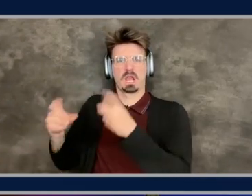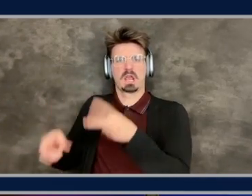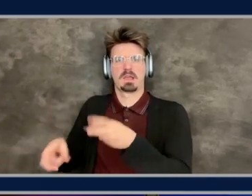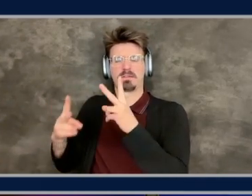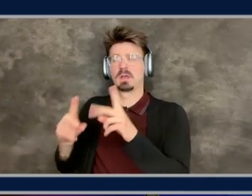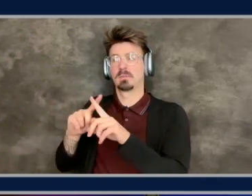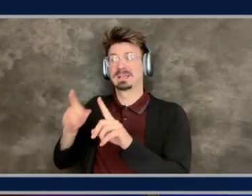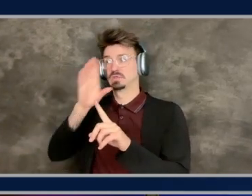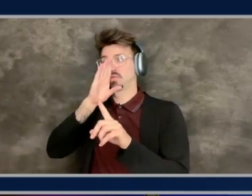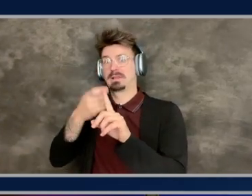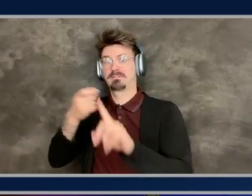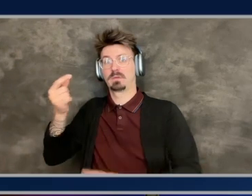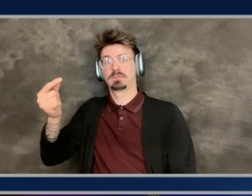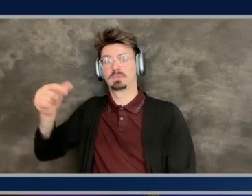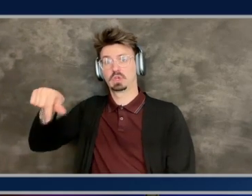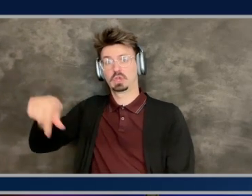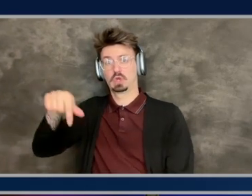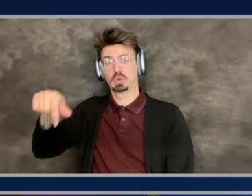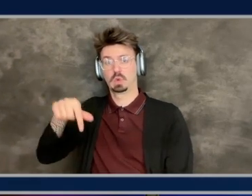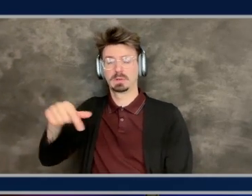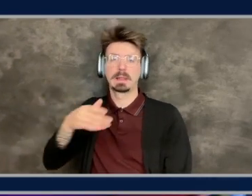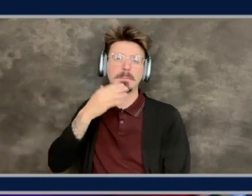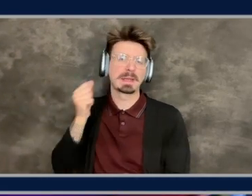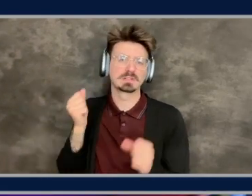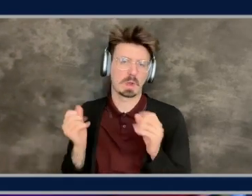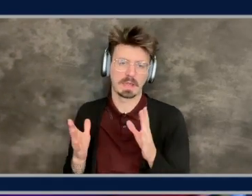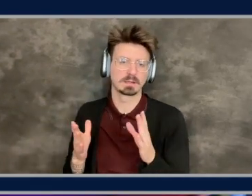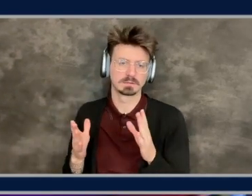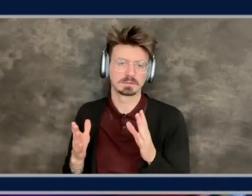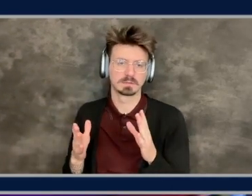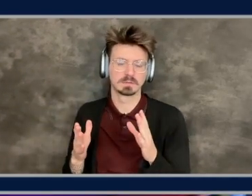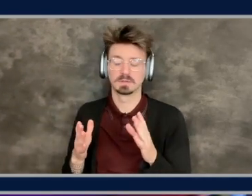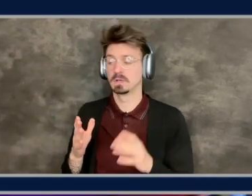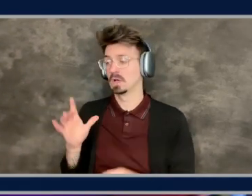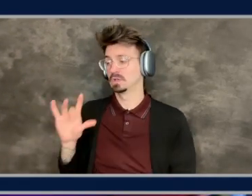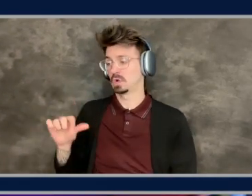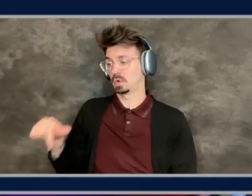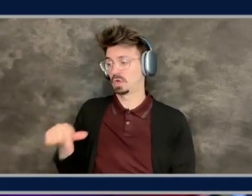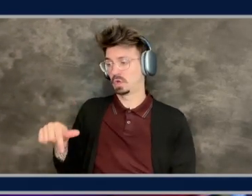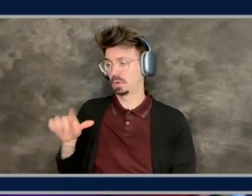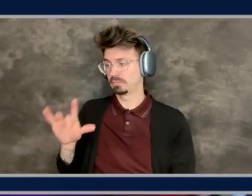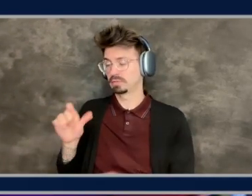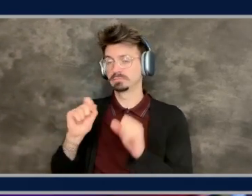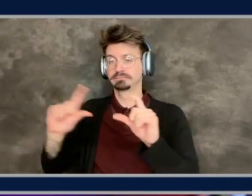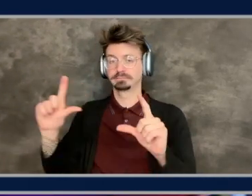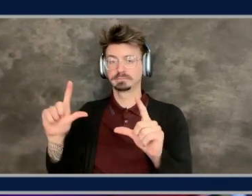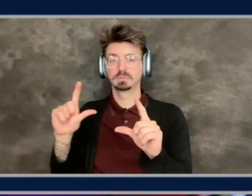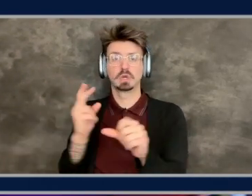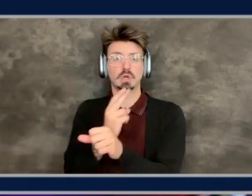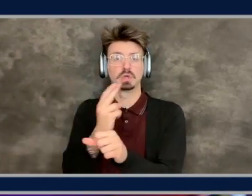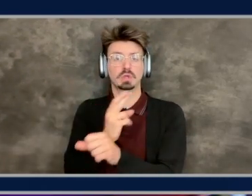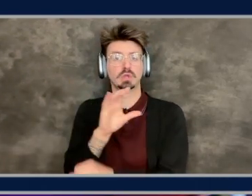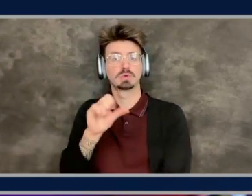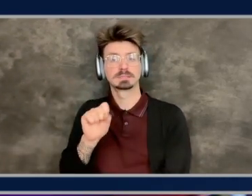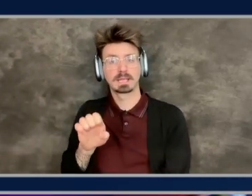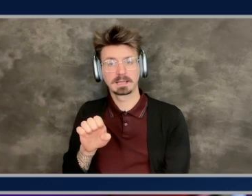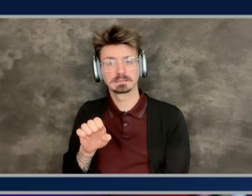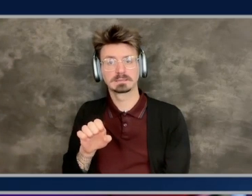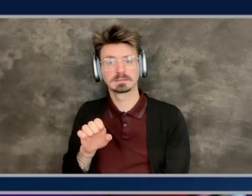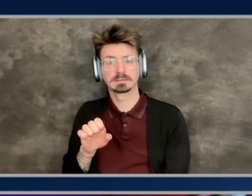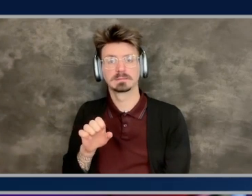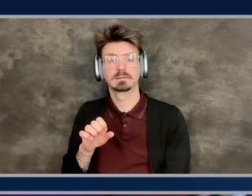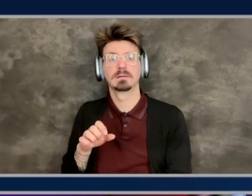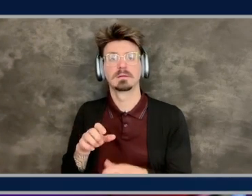more pervasive ways to do this. So just triggering Q, starting to bring up like your use case. We extract out of that the